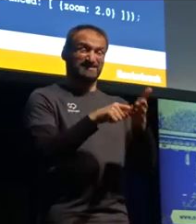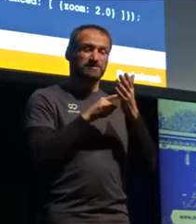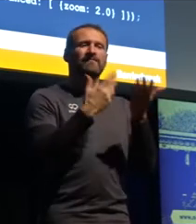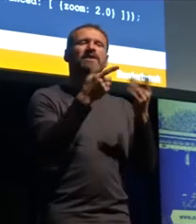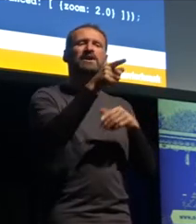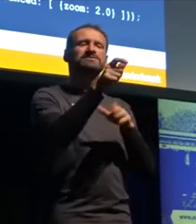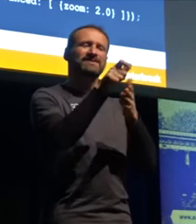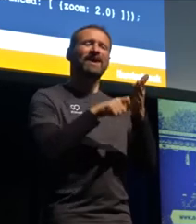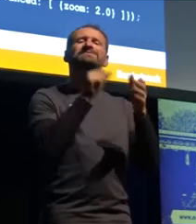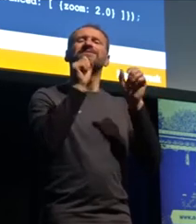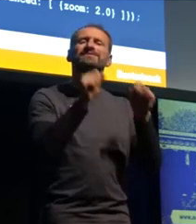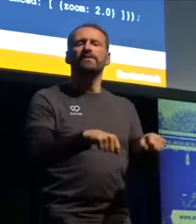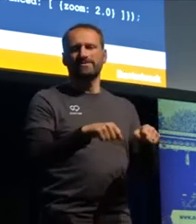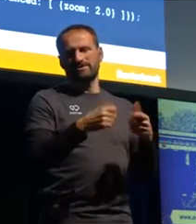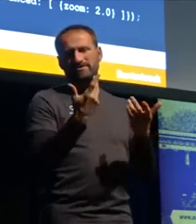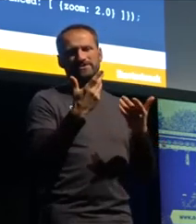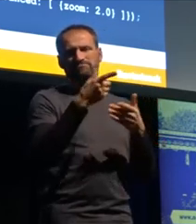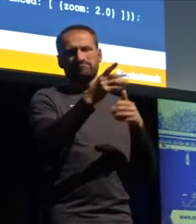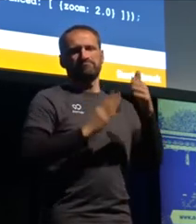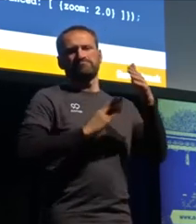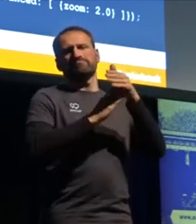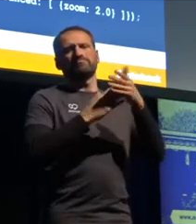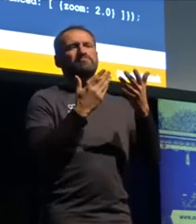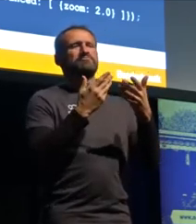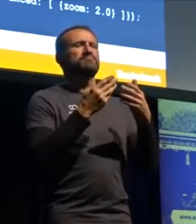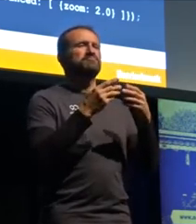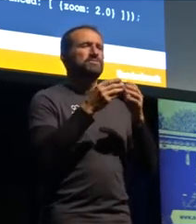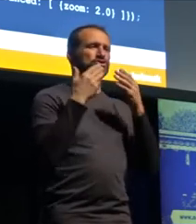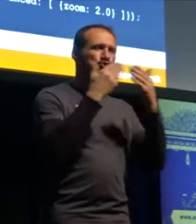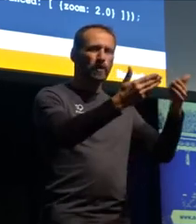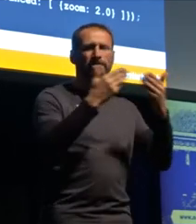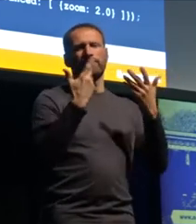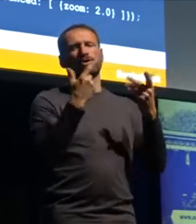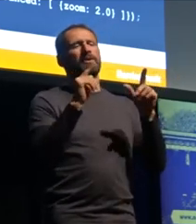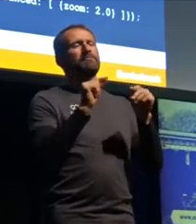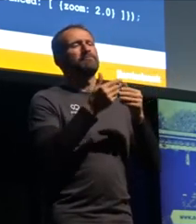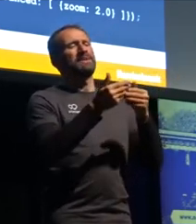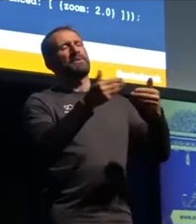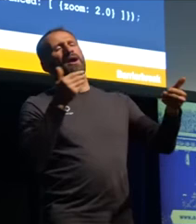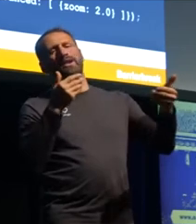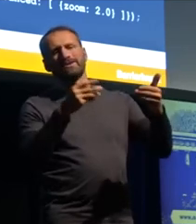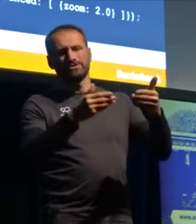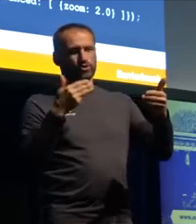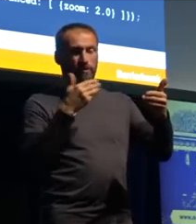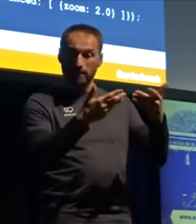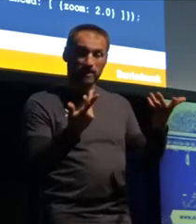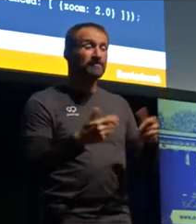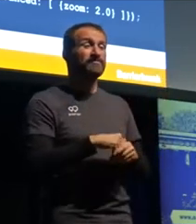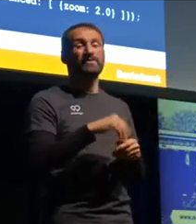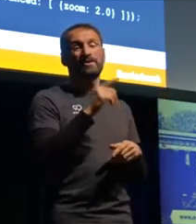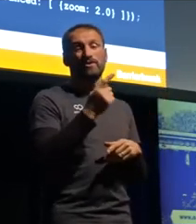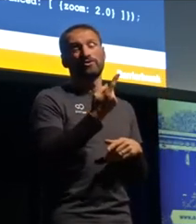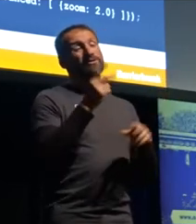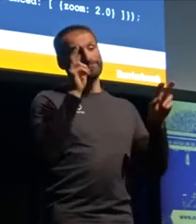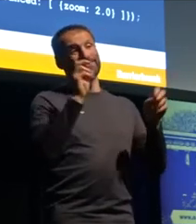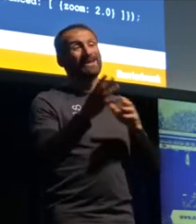basically, for example, what's the minimum zoom level and what's the maximum zoom level of this device. And then you can also get the, you know, call